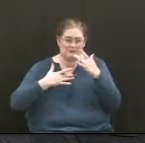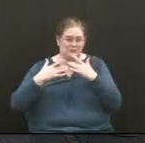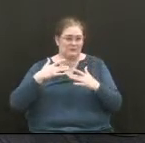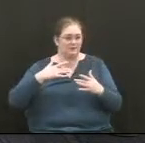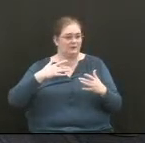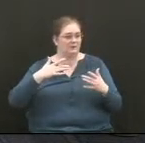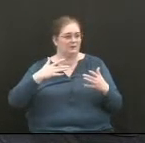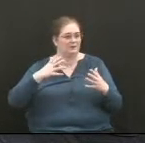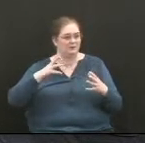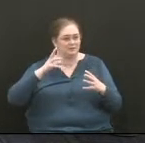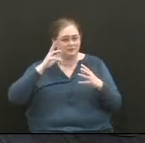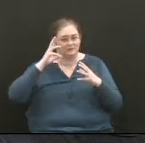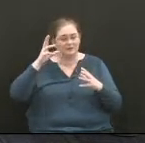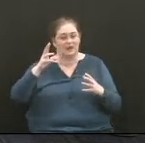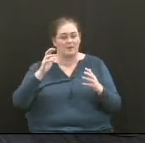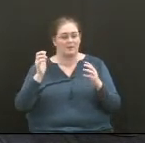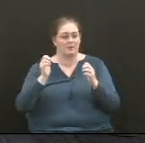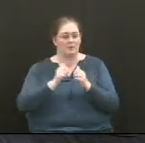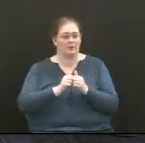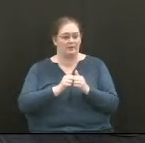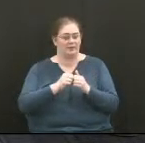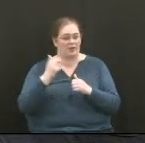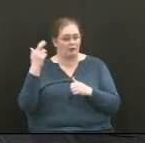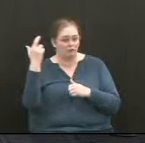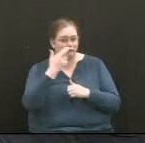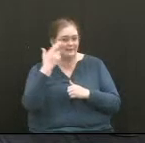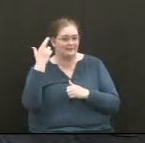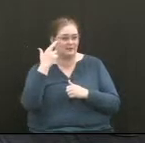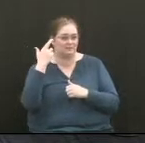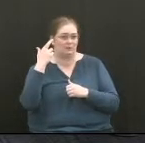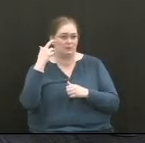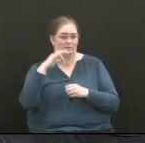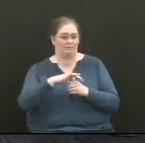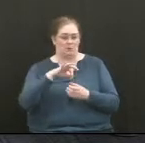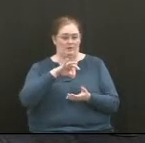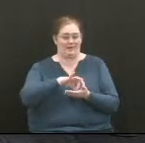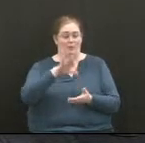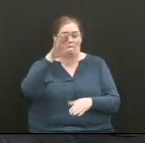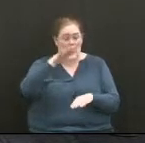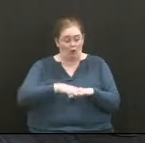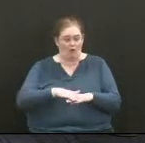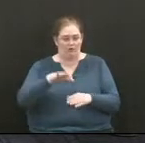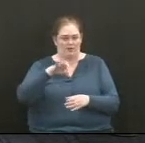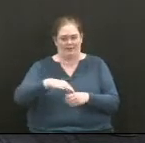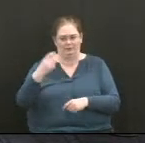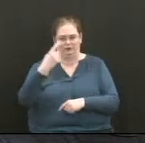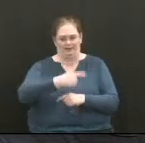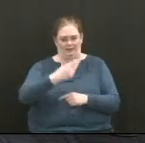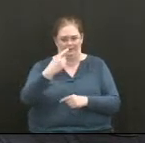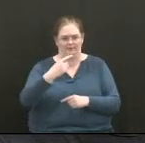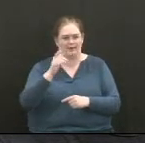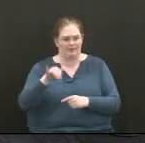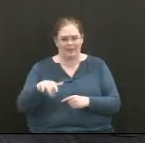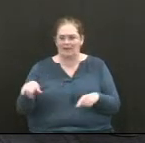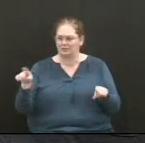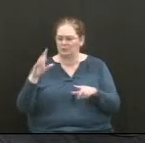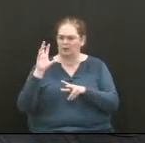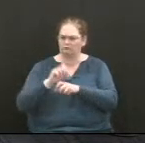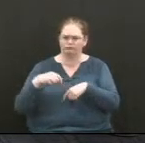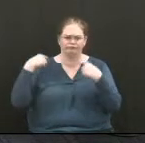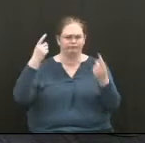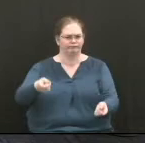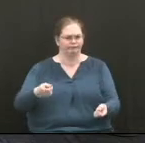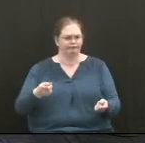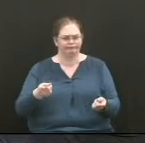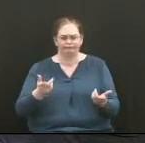up with a reasonable vote count on election night. And that's what everybody's been used to.